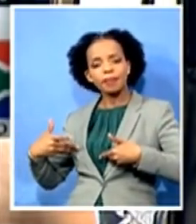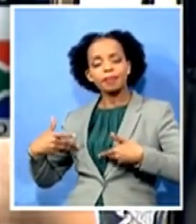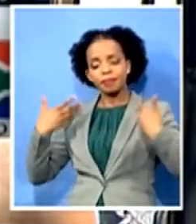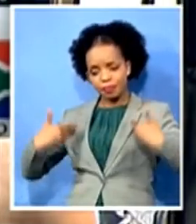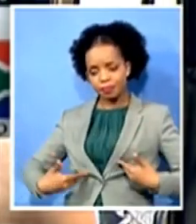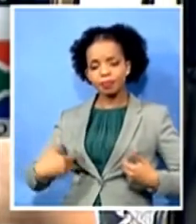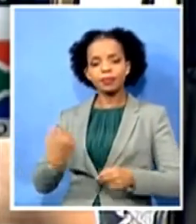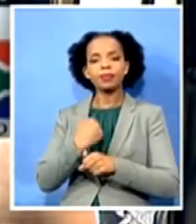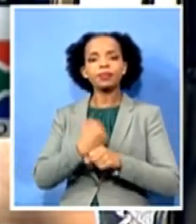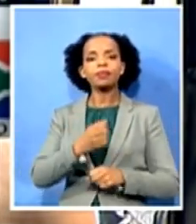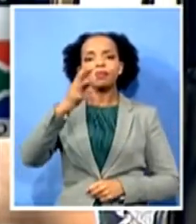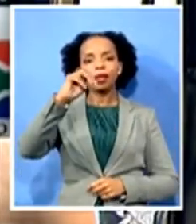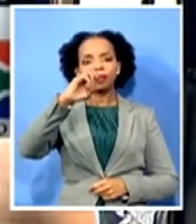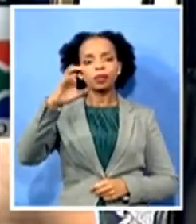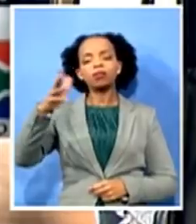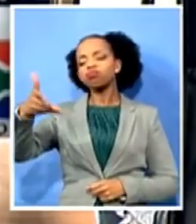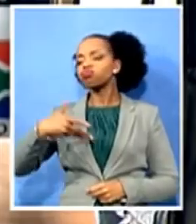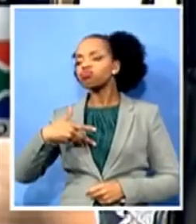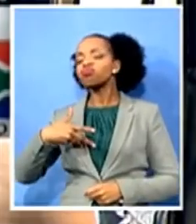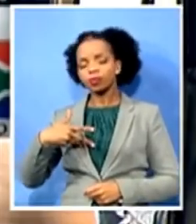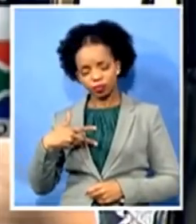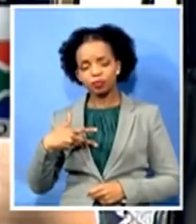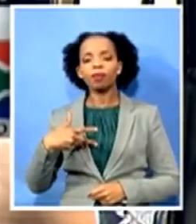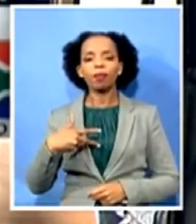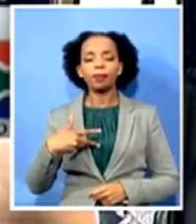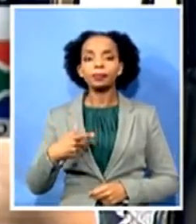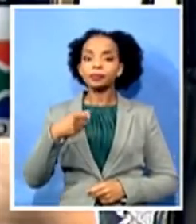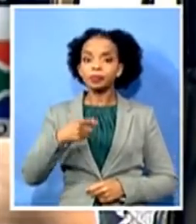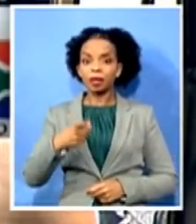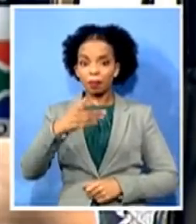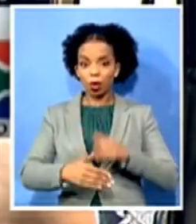The process was not abandoned because of me. It